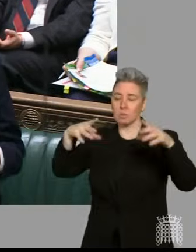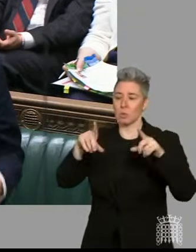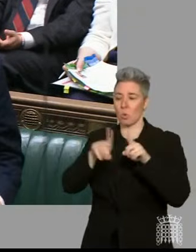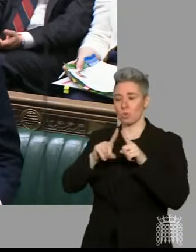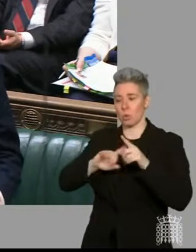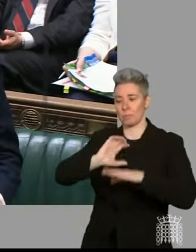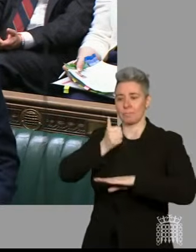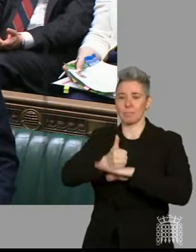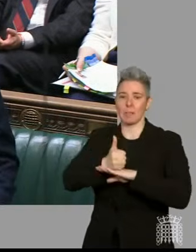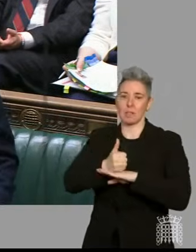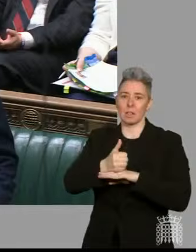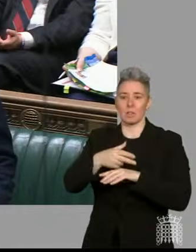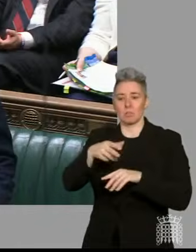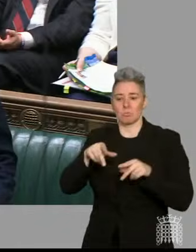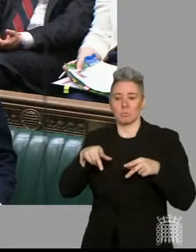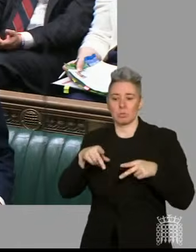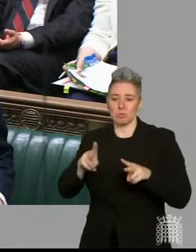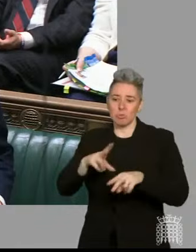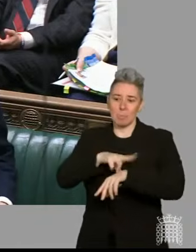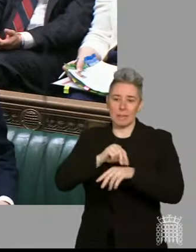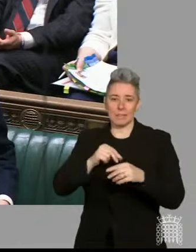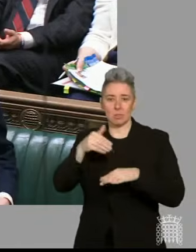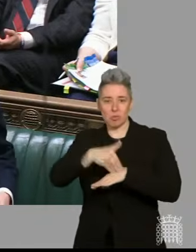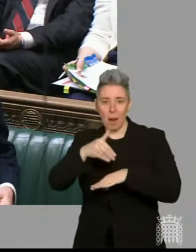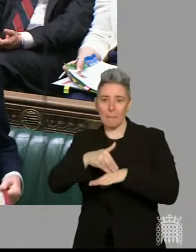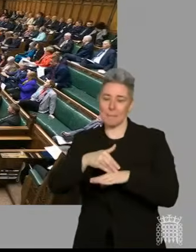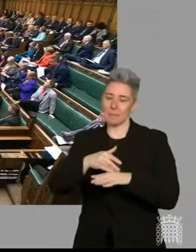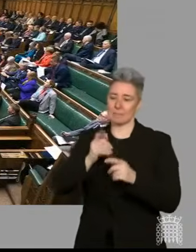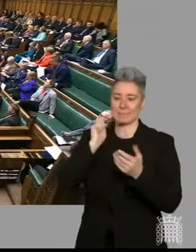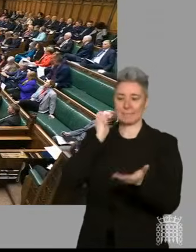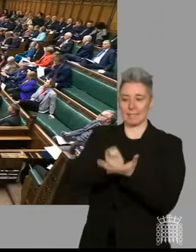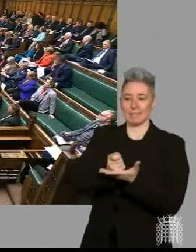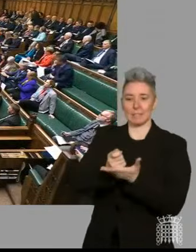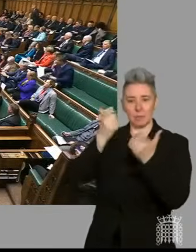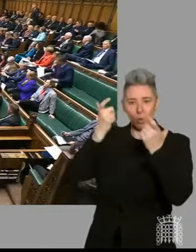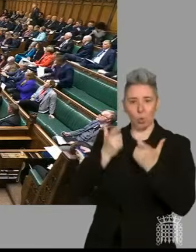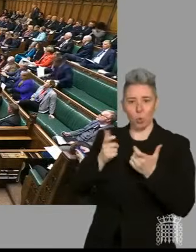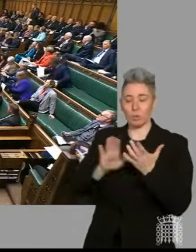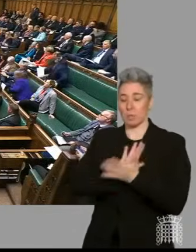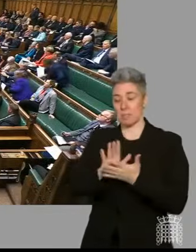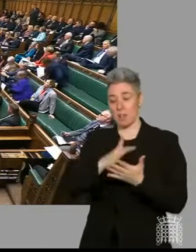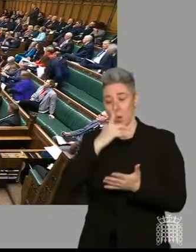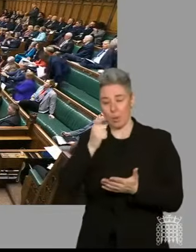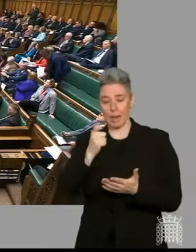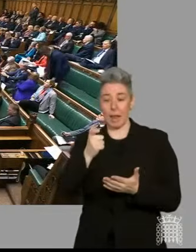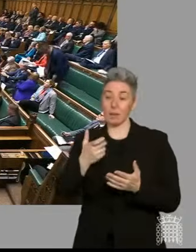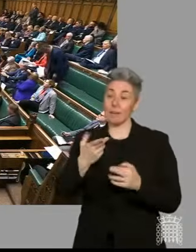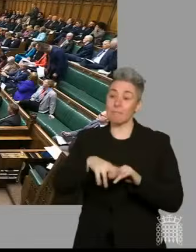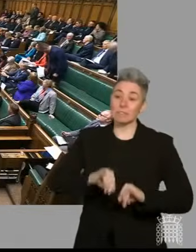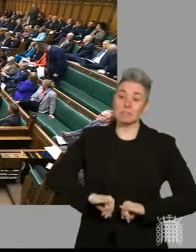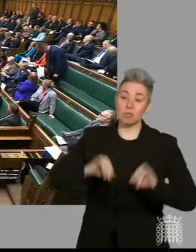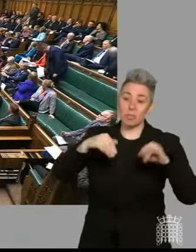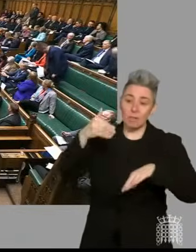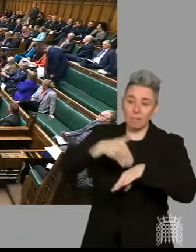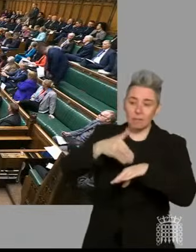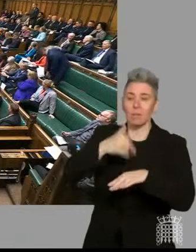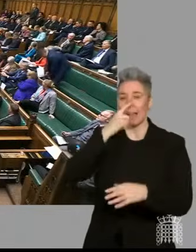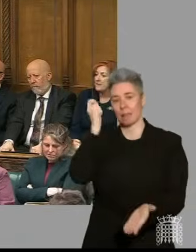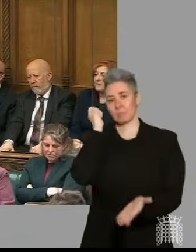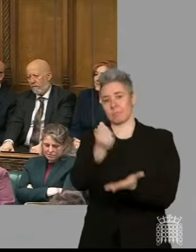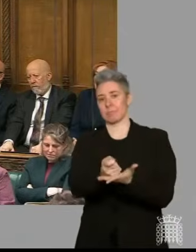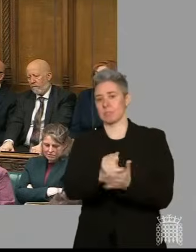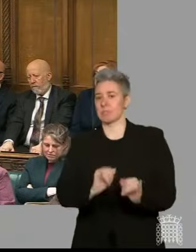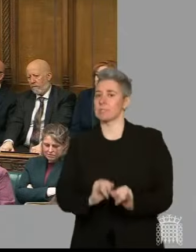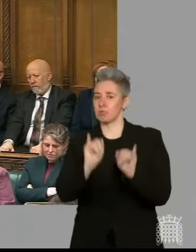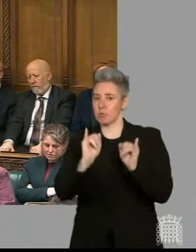powers to the police to deliver tougher sentences for more serious offenders. Jeff Smith. Thank you, Mr. Speaker. Earlier on in the session, the